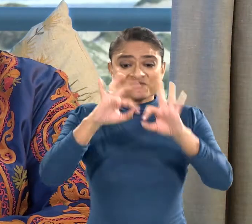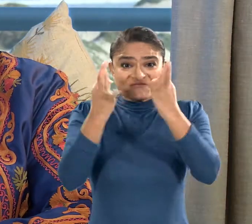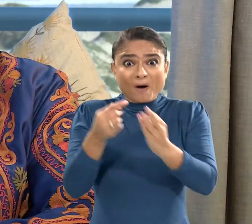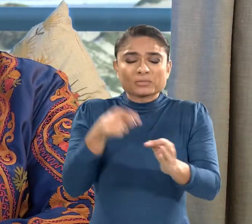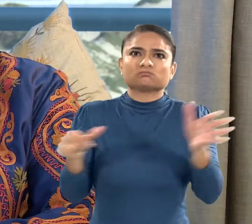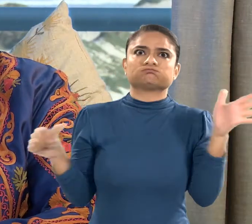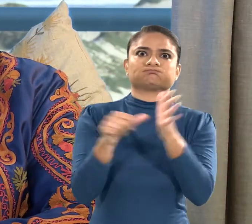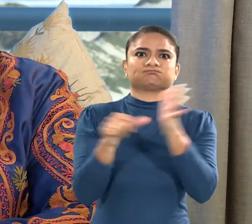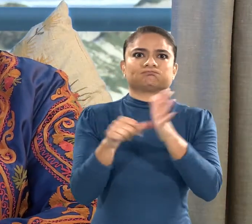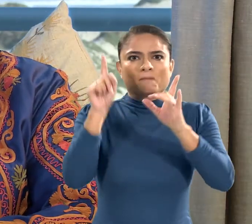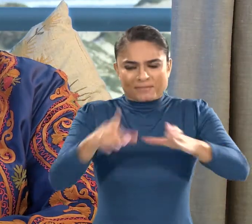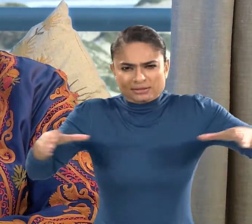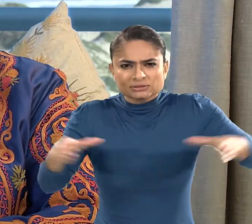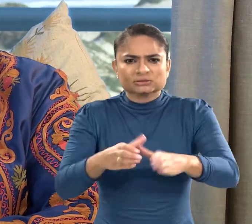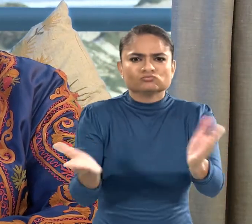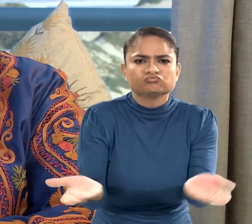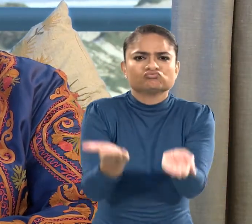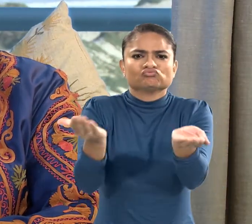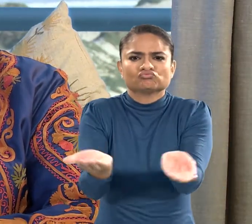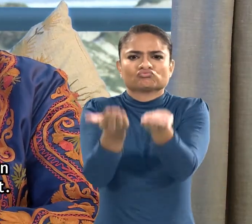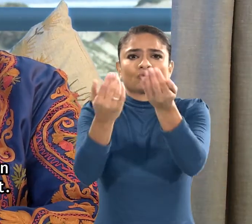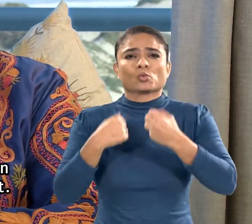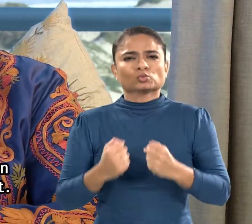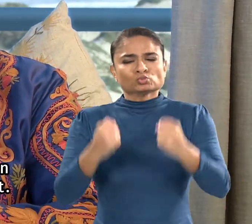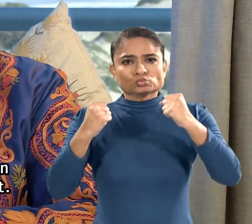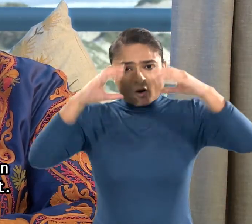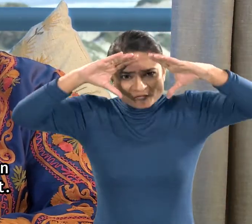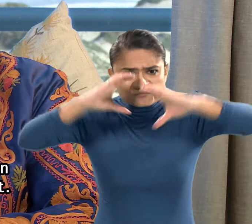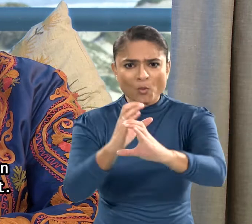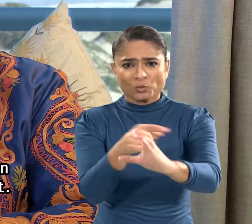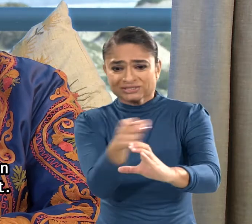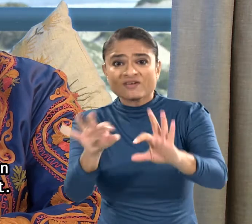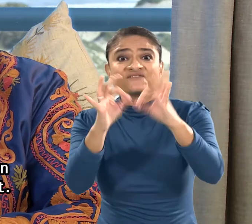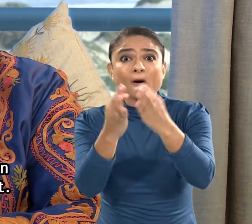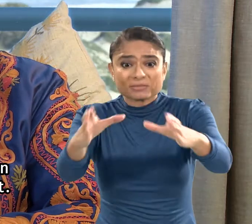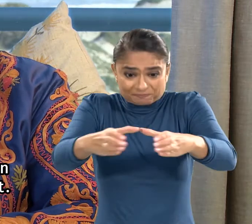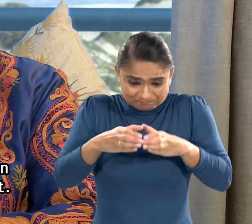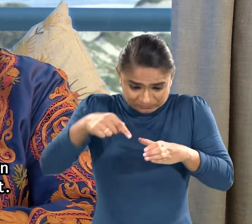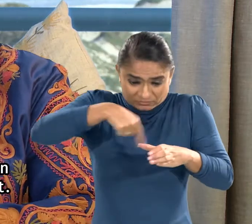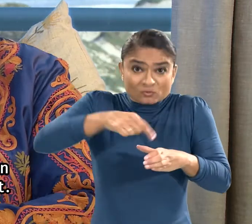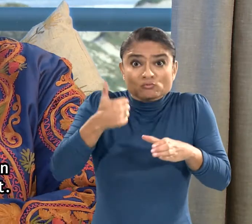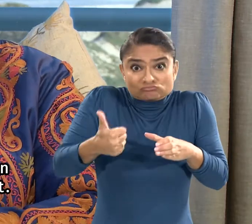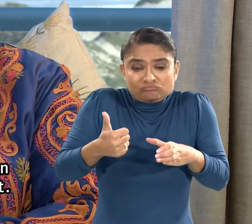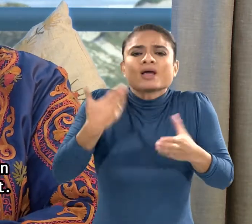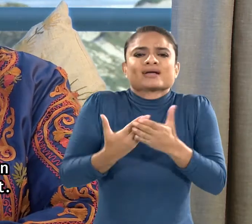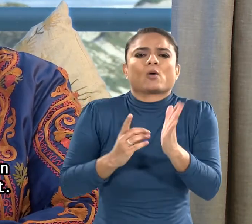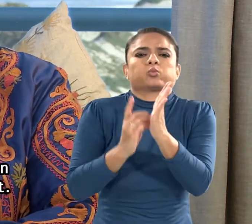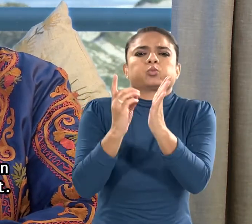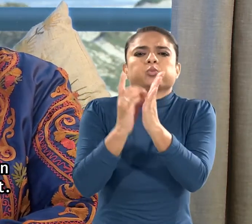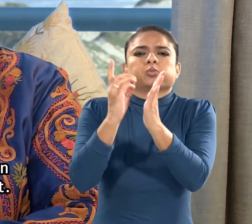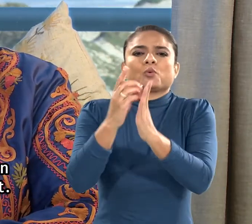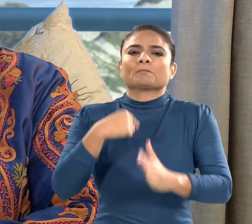that the family is the basis of all development. And so we have a very strong focus on the family as the unit